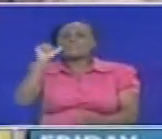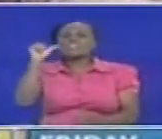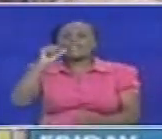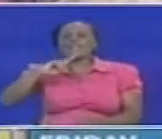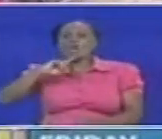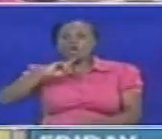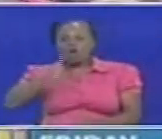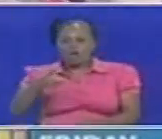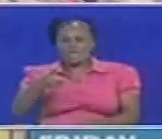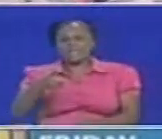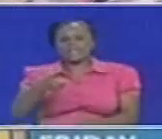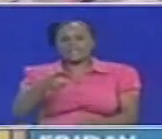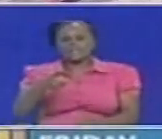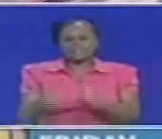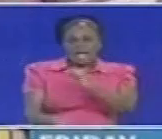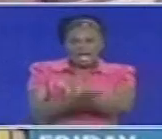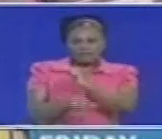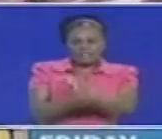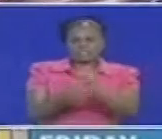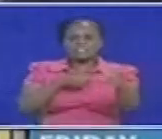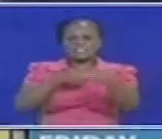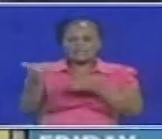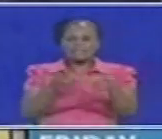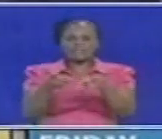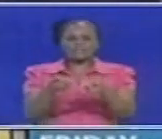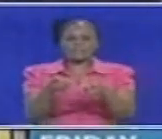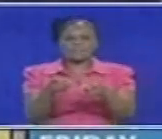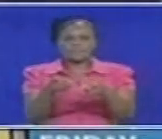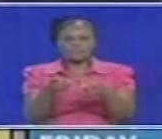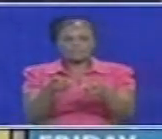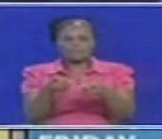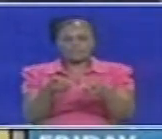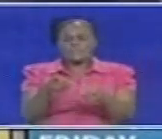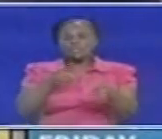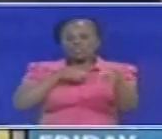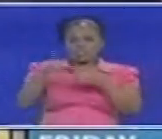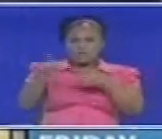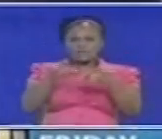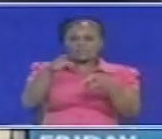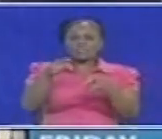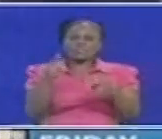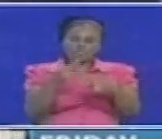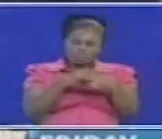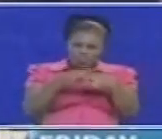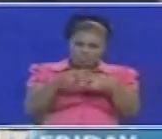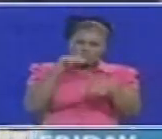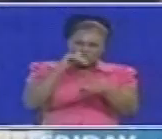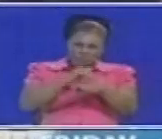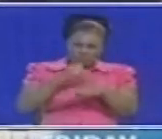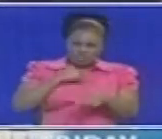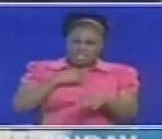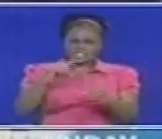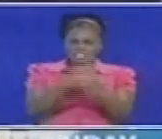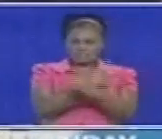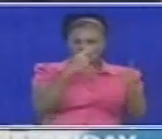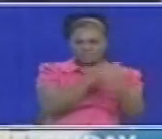economic sabotage in line with its travel advisory. A downturn in tourism will soon be felt in other productive